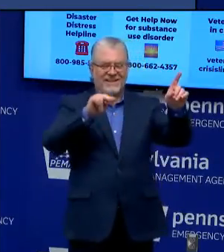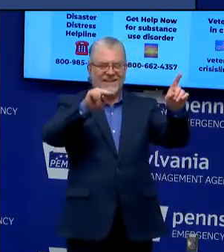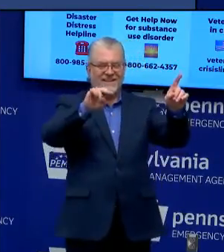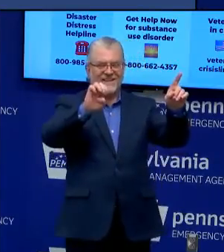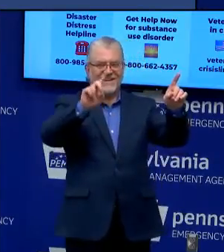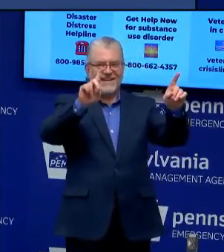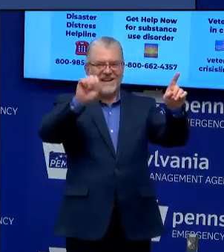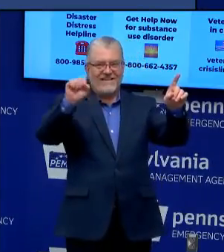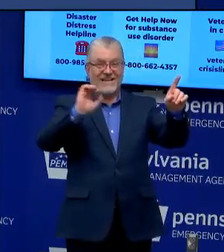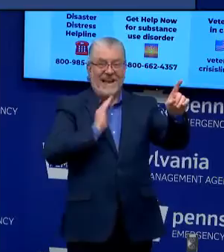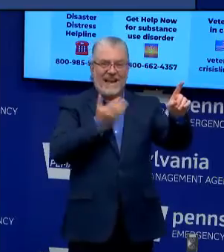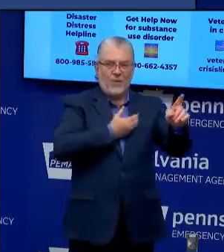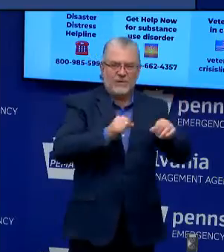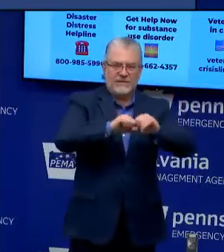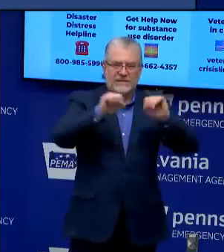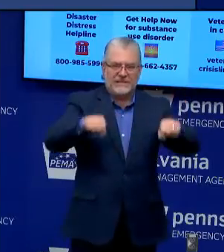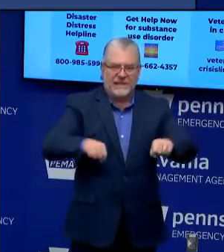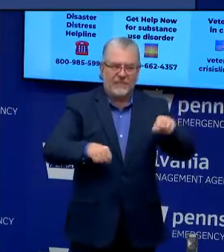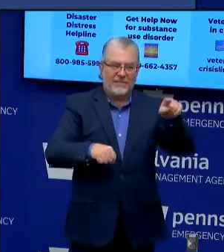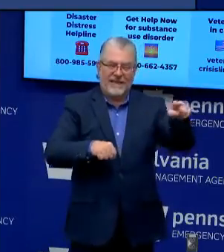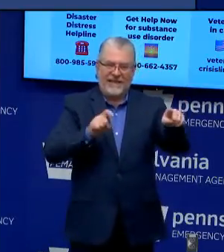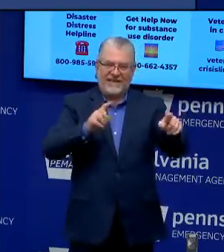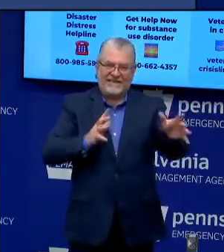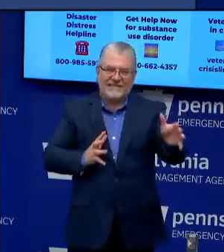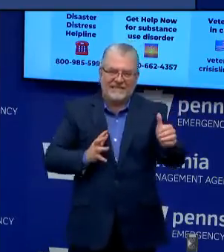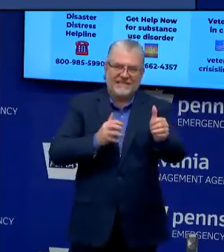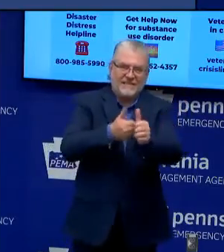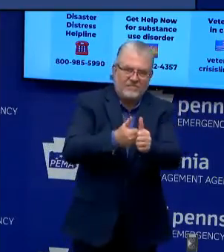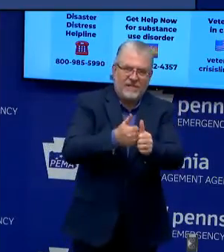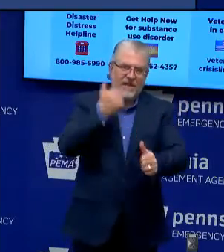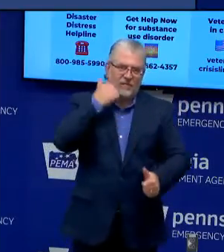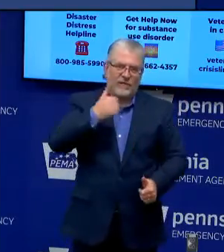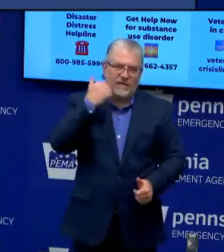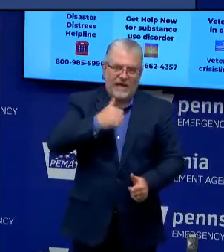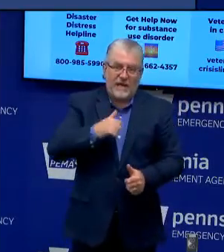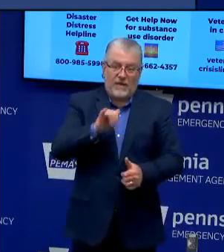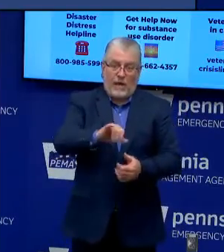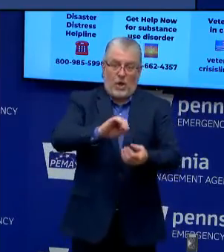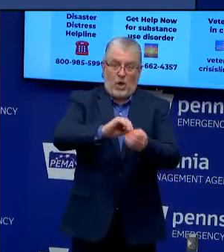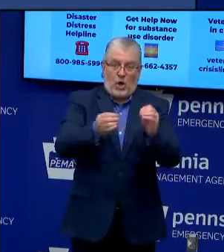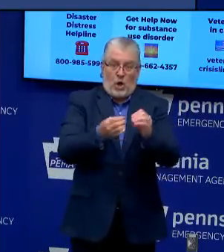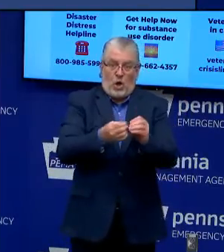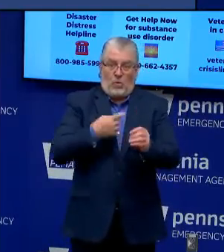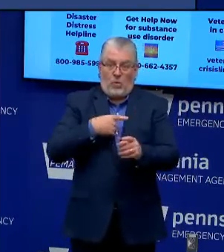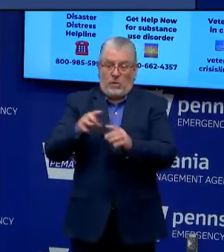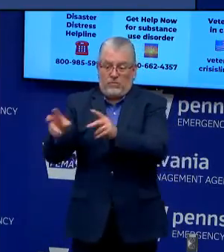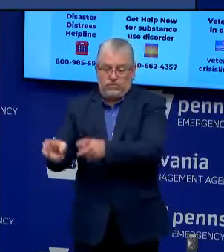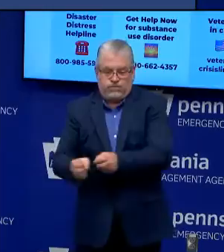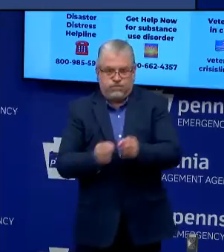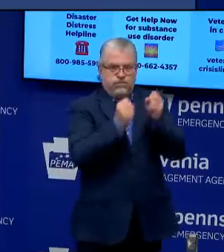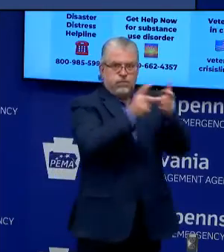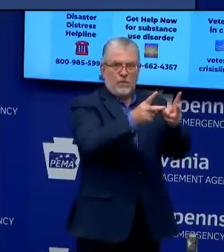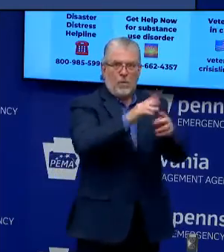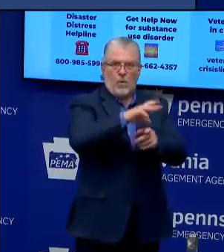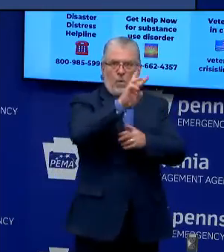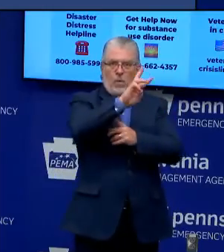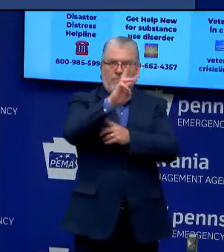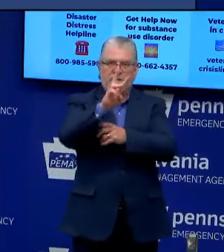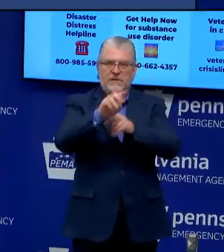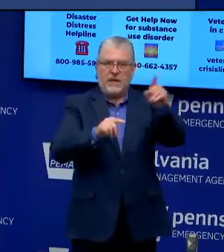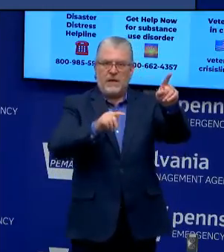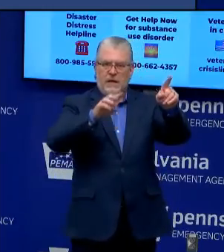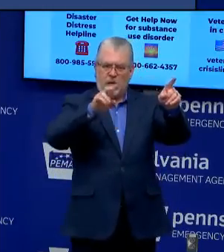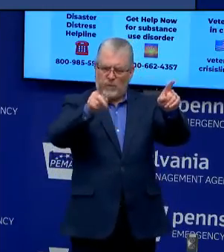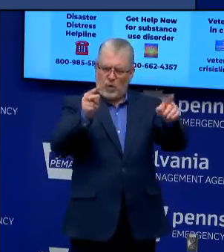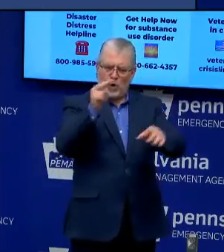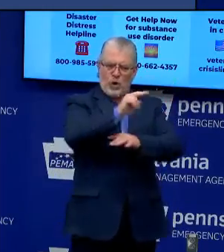usually is updated at least daily for the dashboard. From the Butler Eagle, there was another spike in cases today,